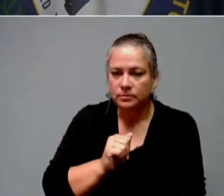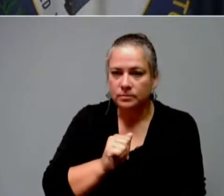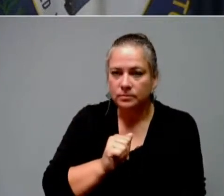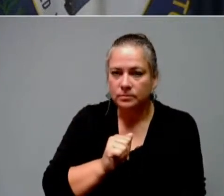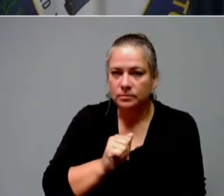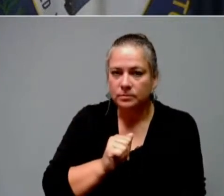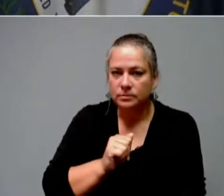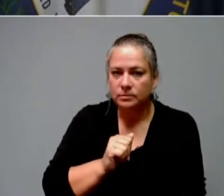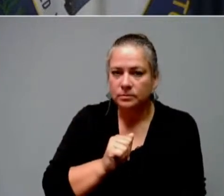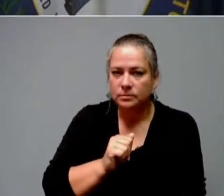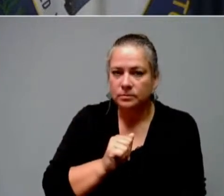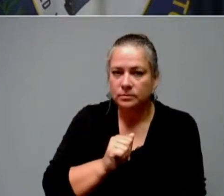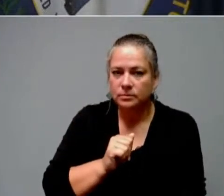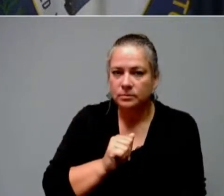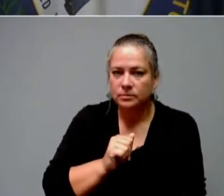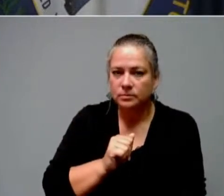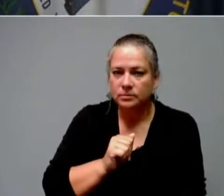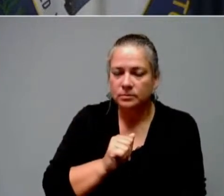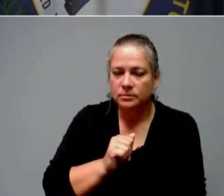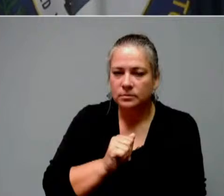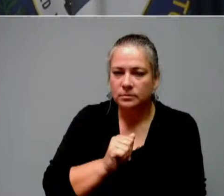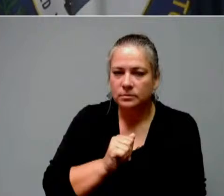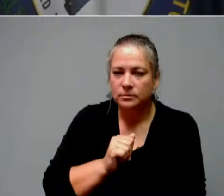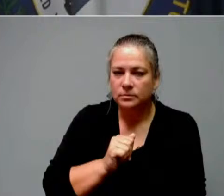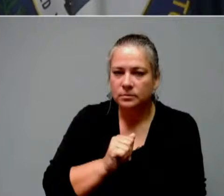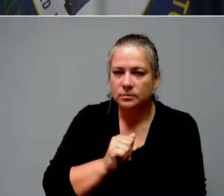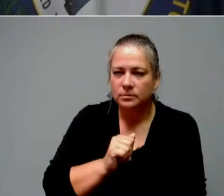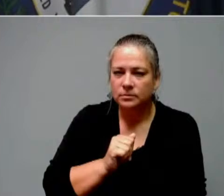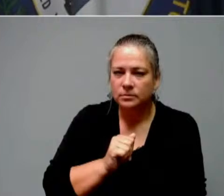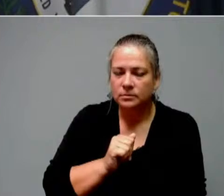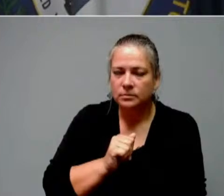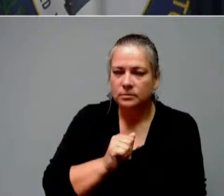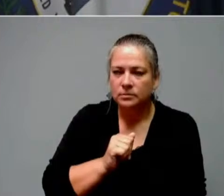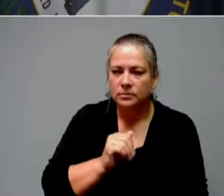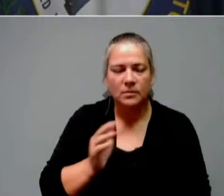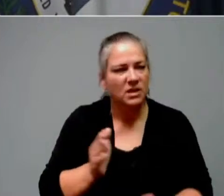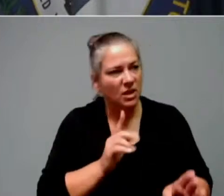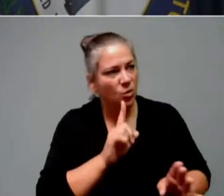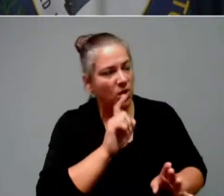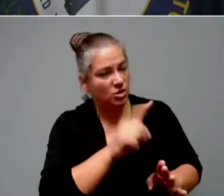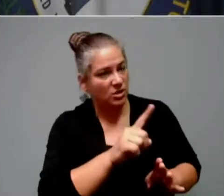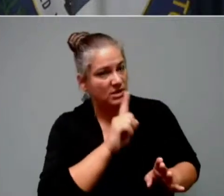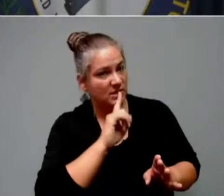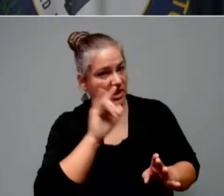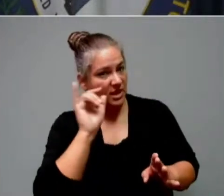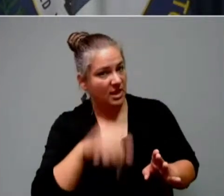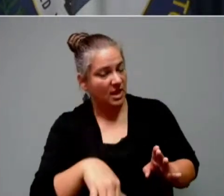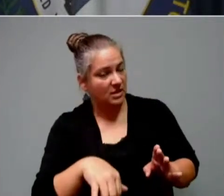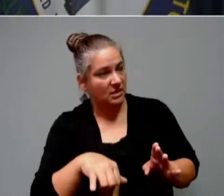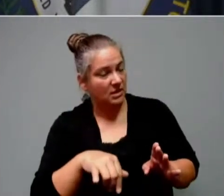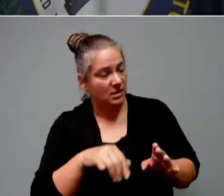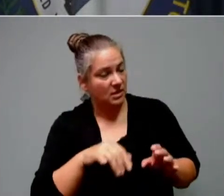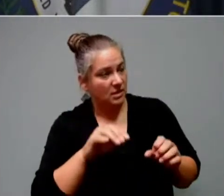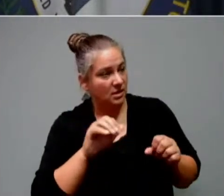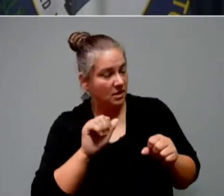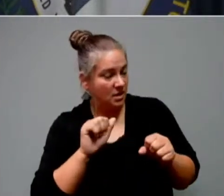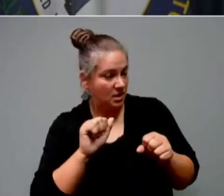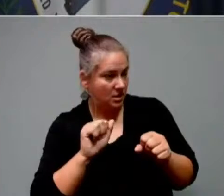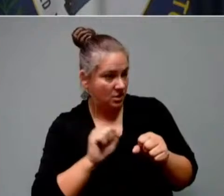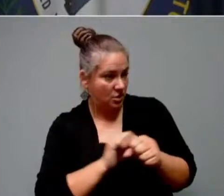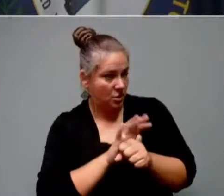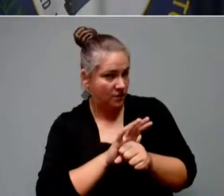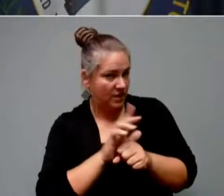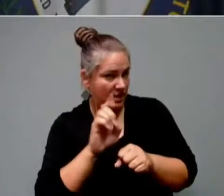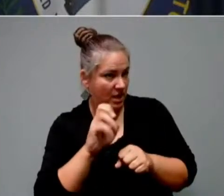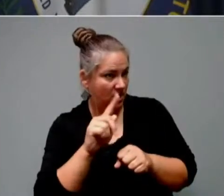major factor, or at this point, is this variant so aggressive that that's not as much of an issue anymore? Question